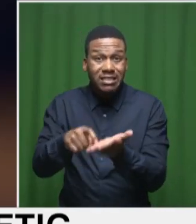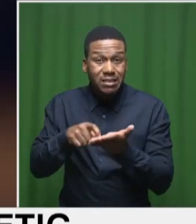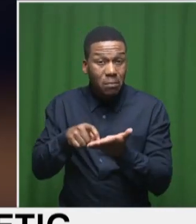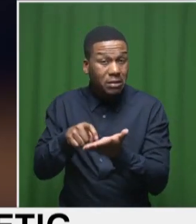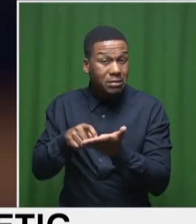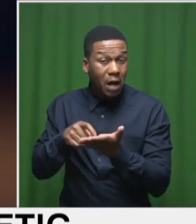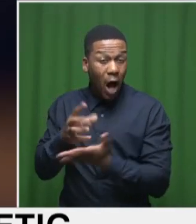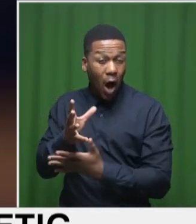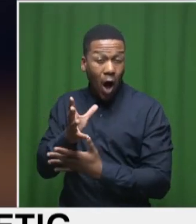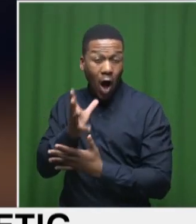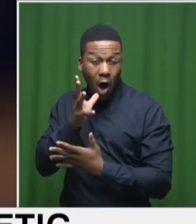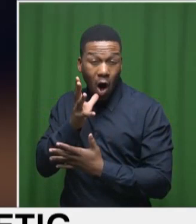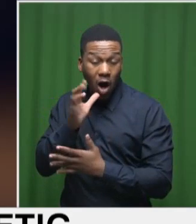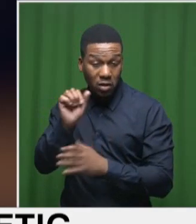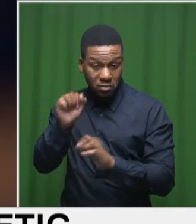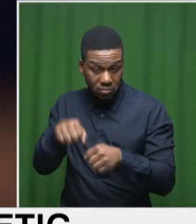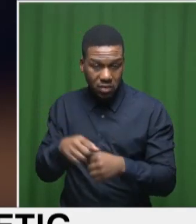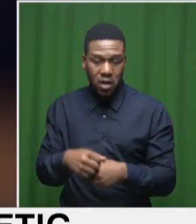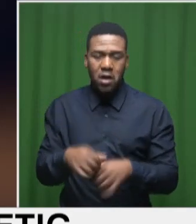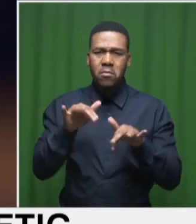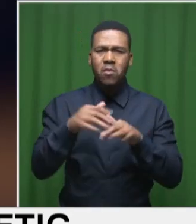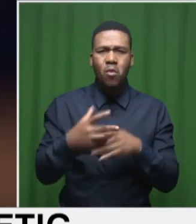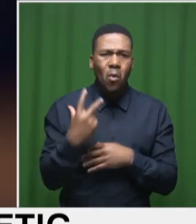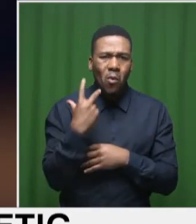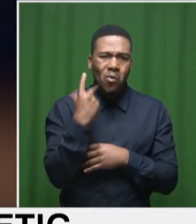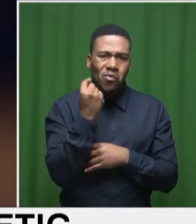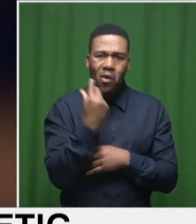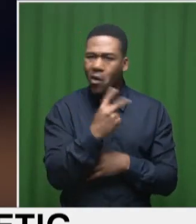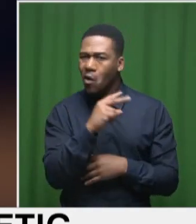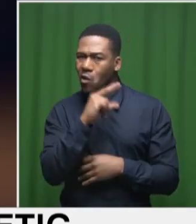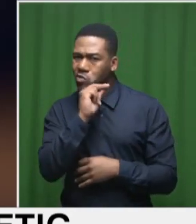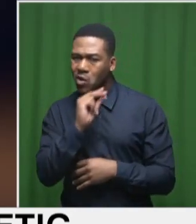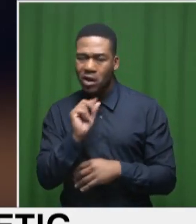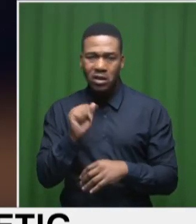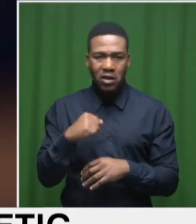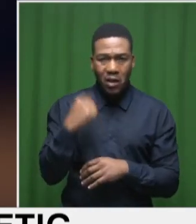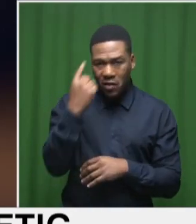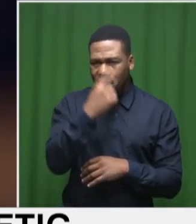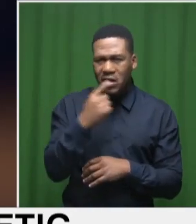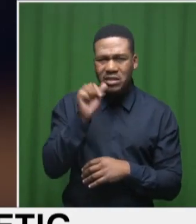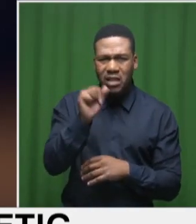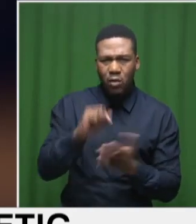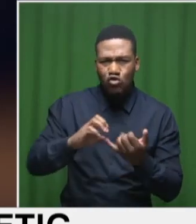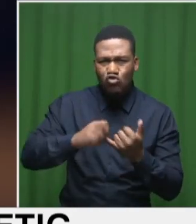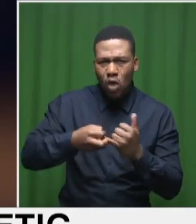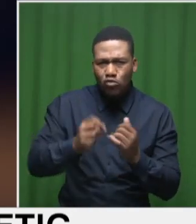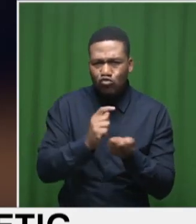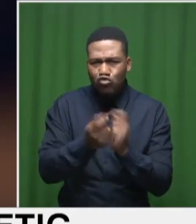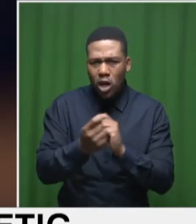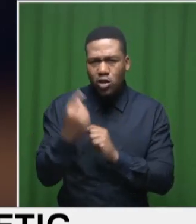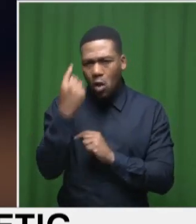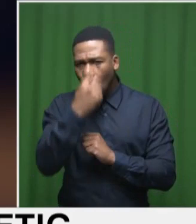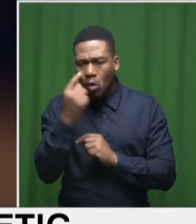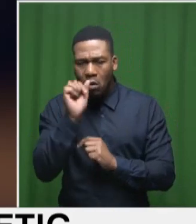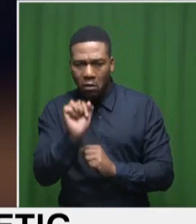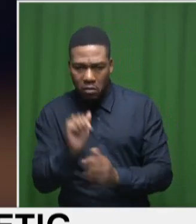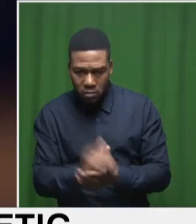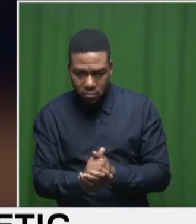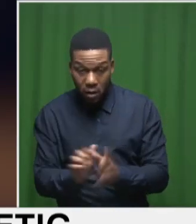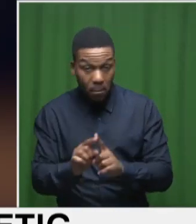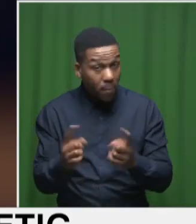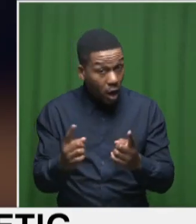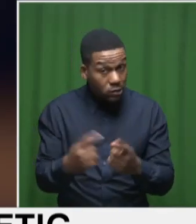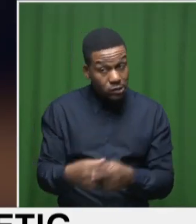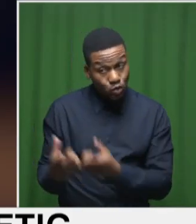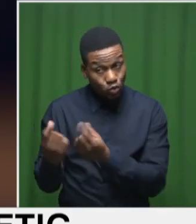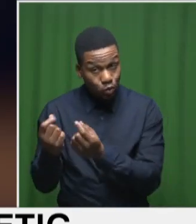injectables and dermal fillers among South Africans seeking to enhance their looks. But there are a few keys, do's and don'ts